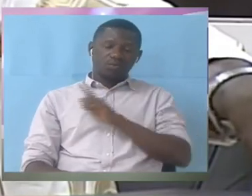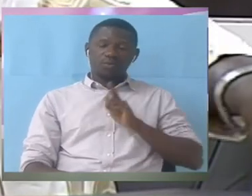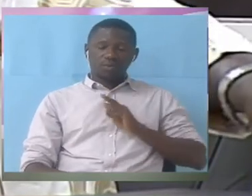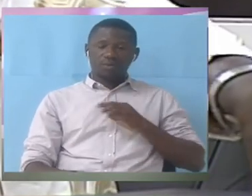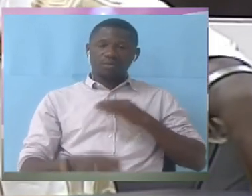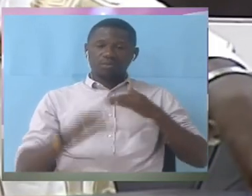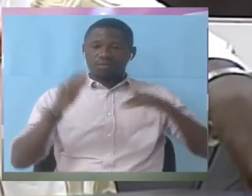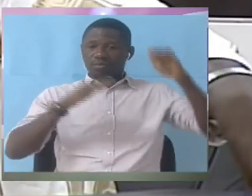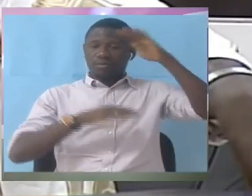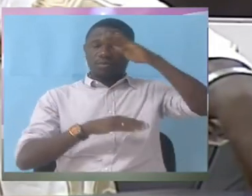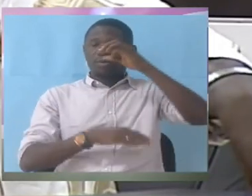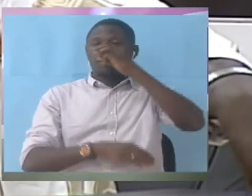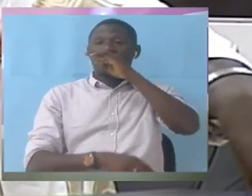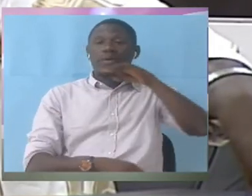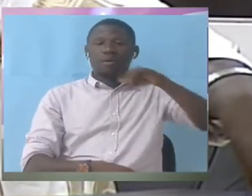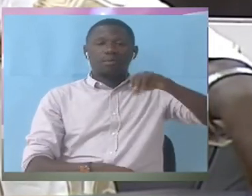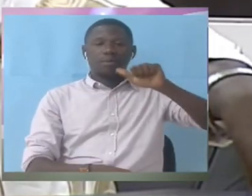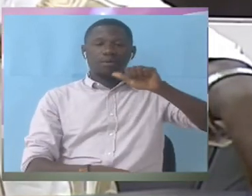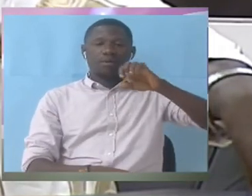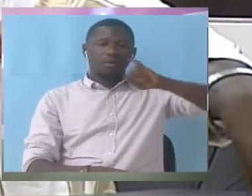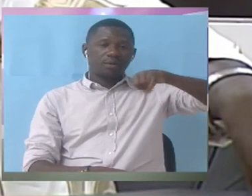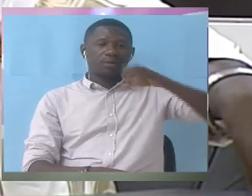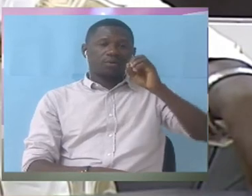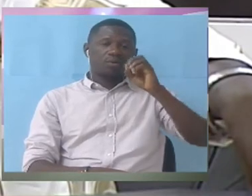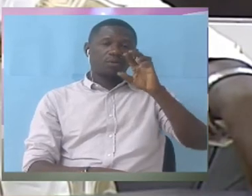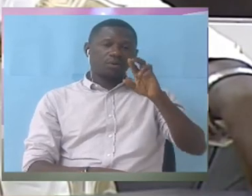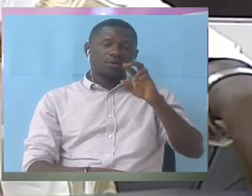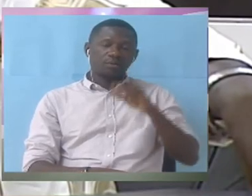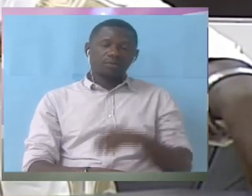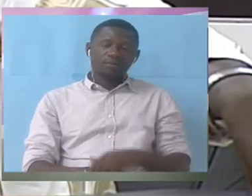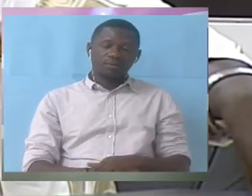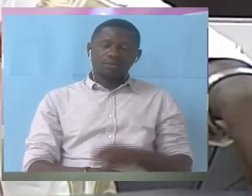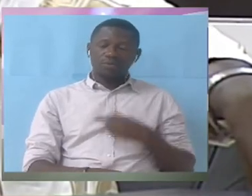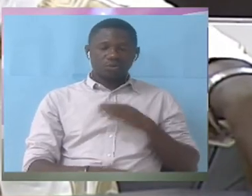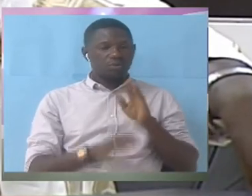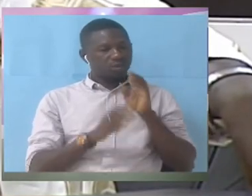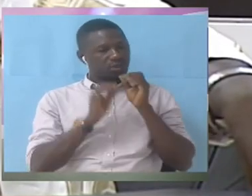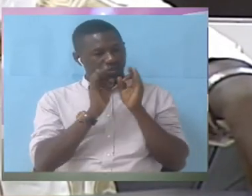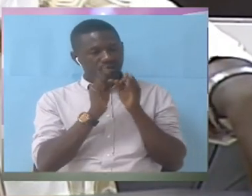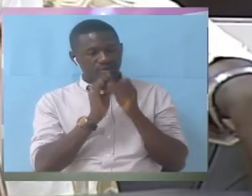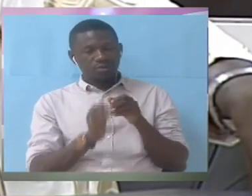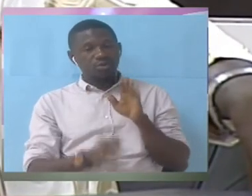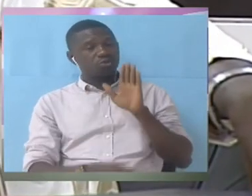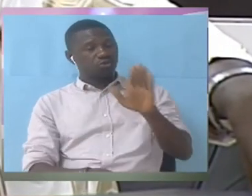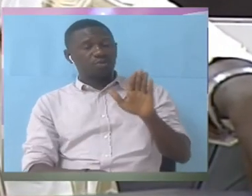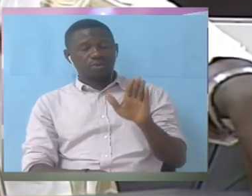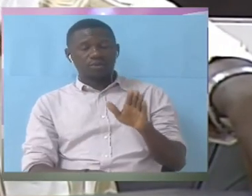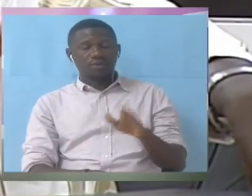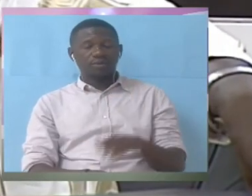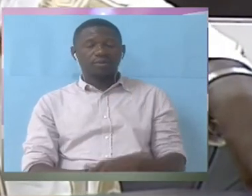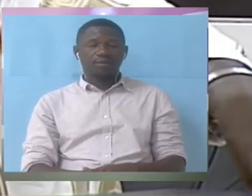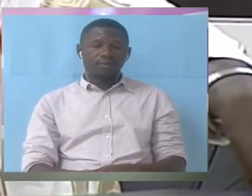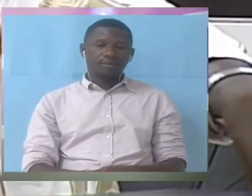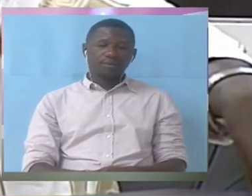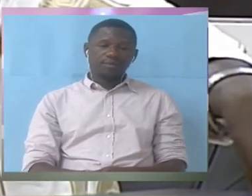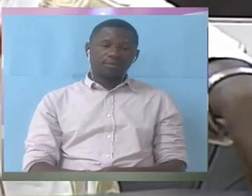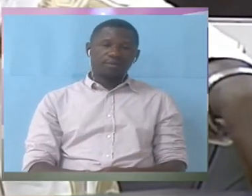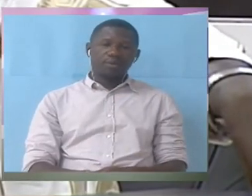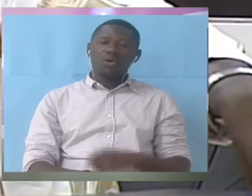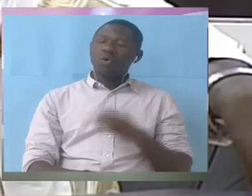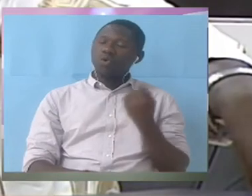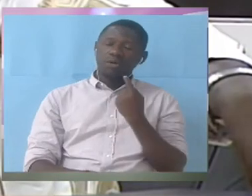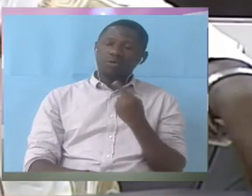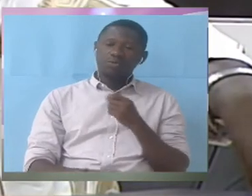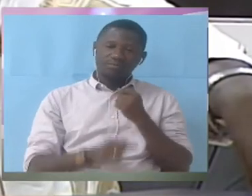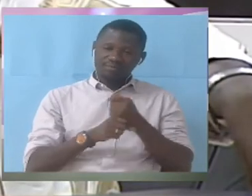So we could say to him, stop this, don't do it again. And we did that, just to bring peace.